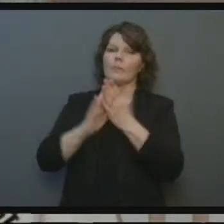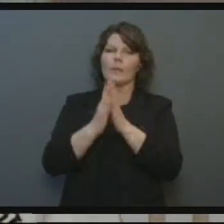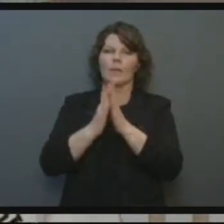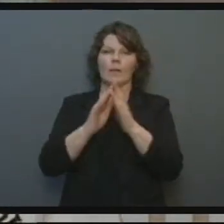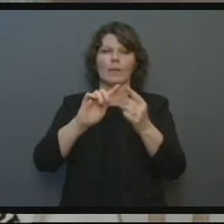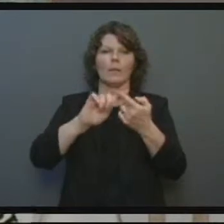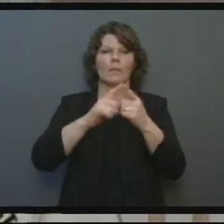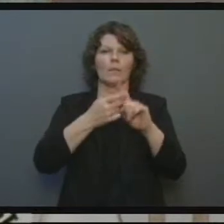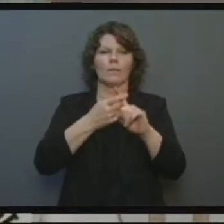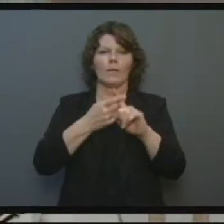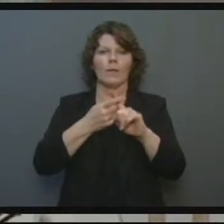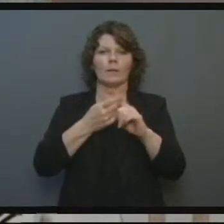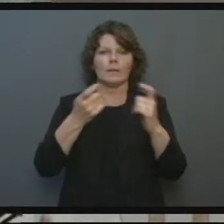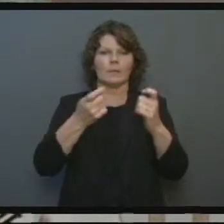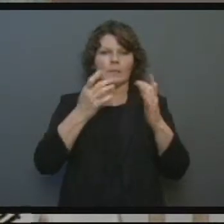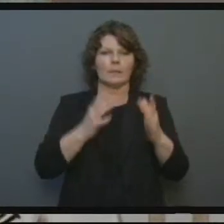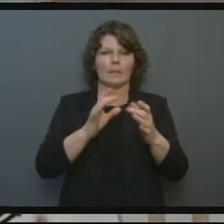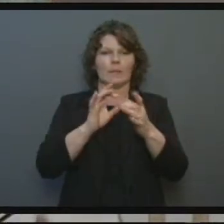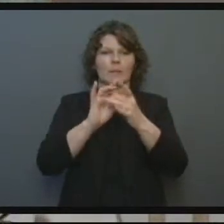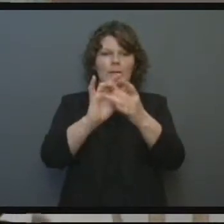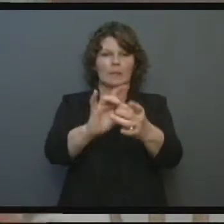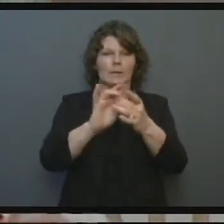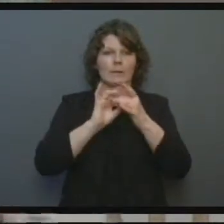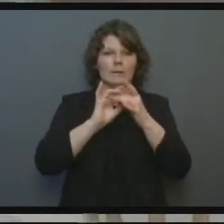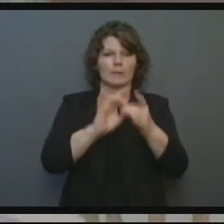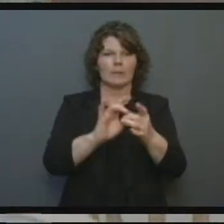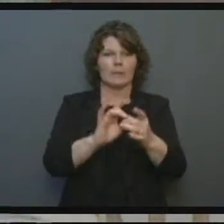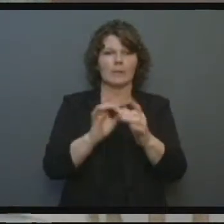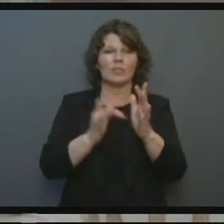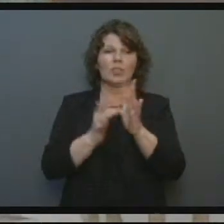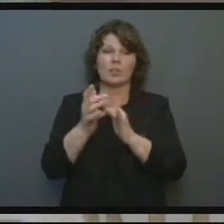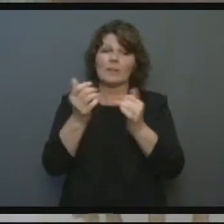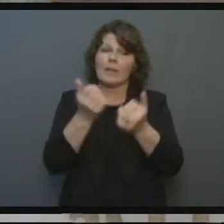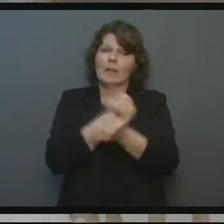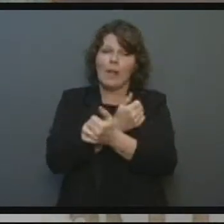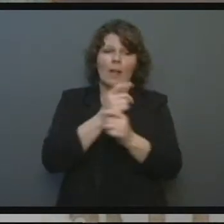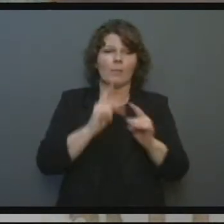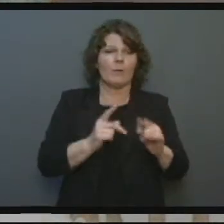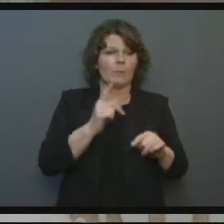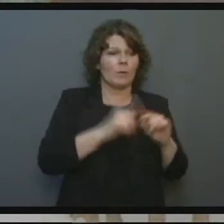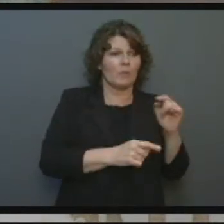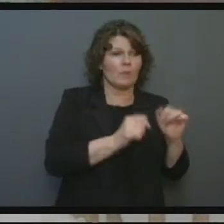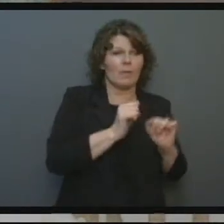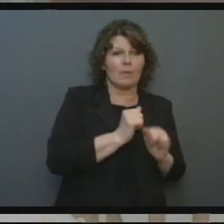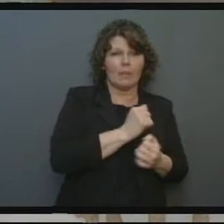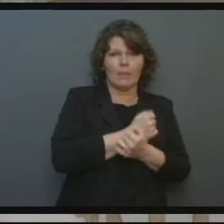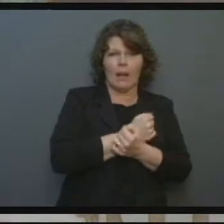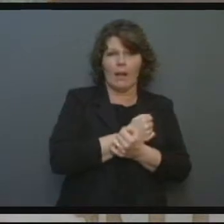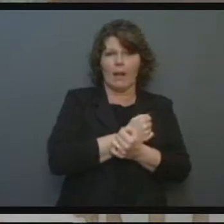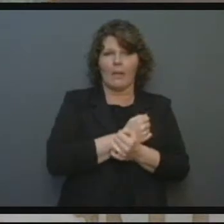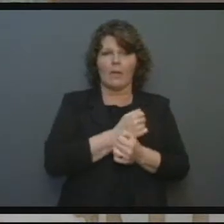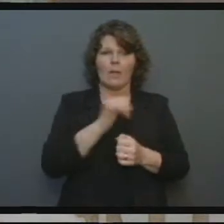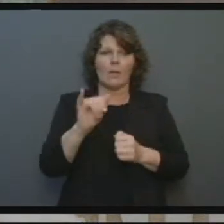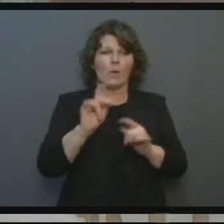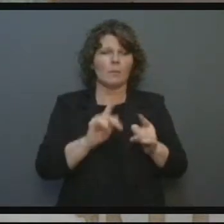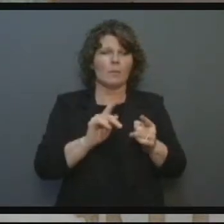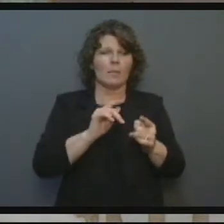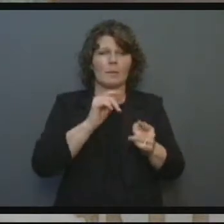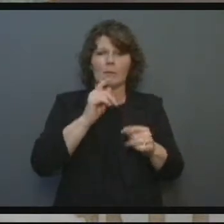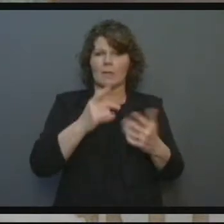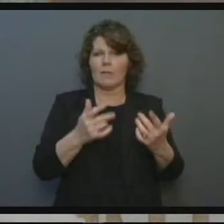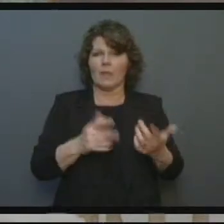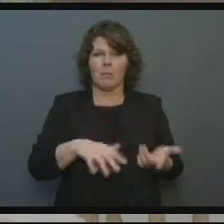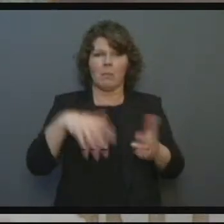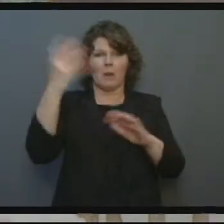of sinners. Jesus loved the unlovable. He forgave the unforgivable. Mary Magdalene, whose complete lack